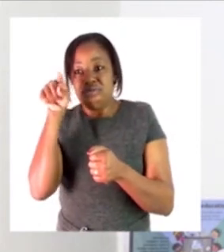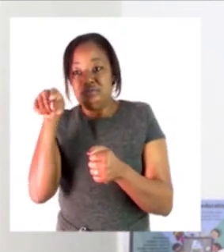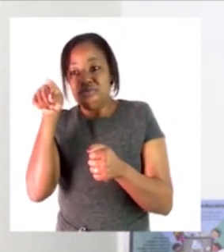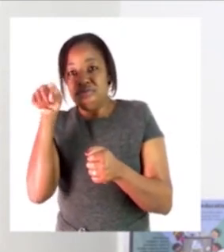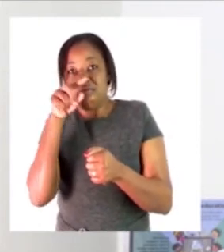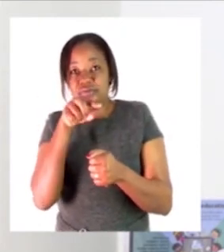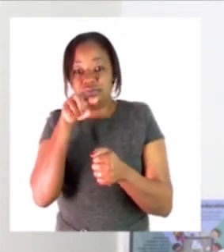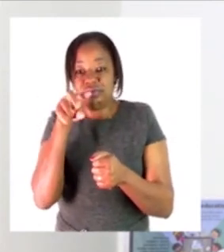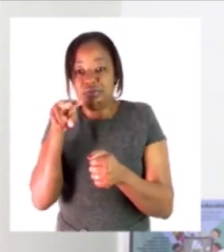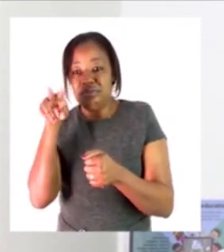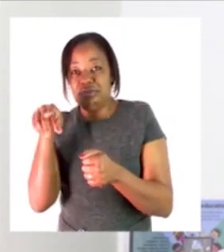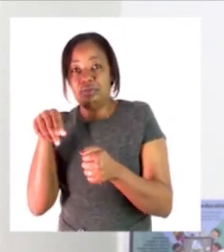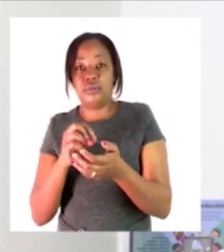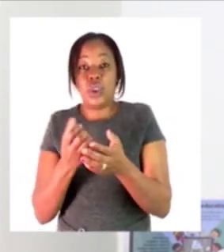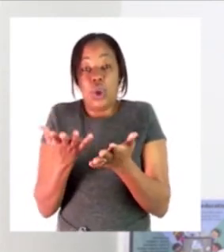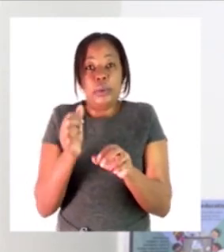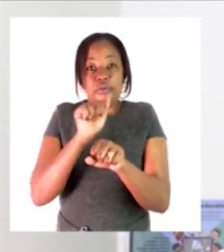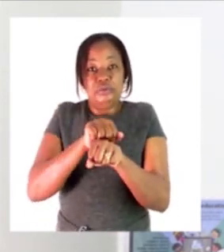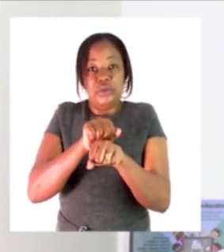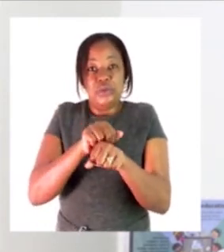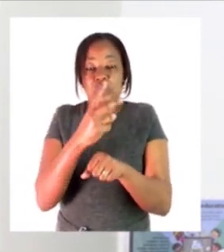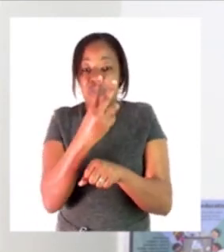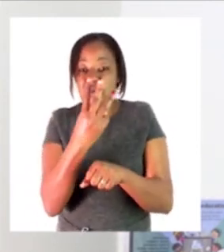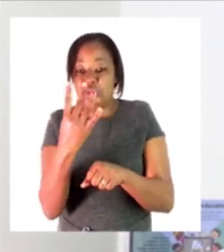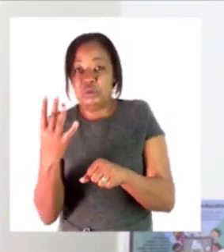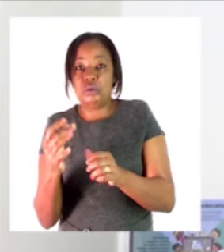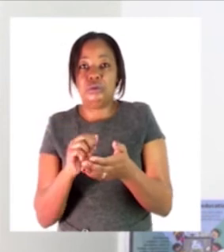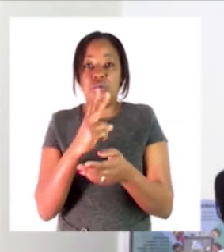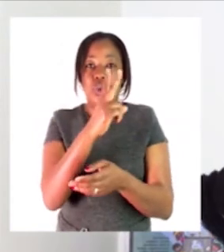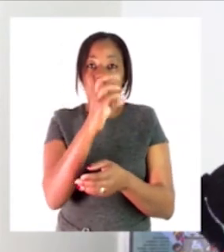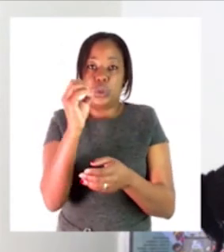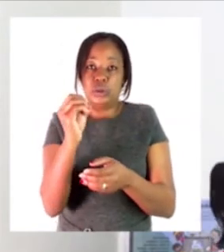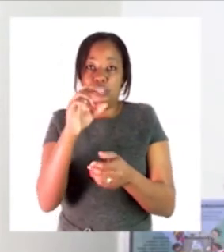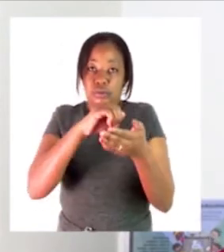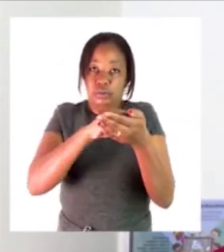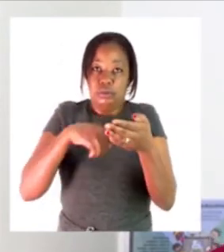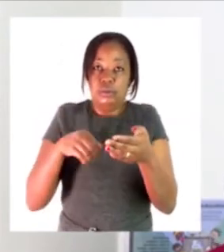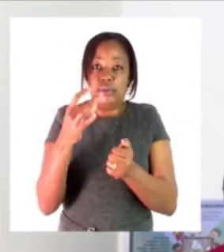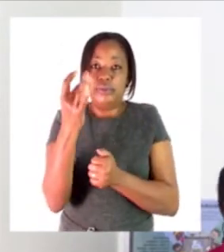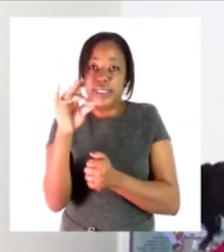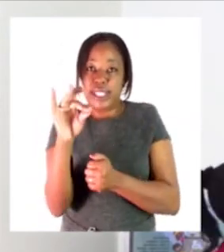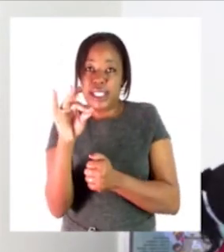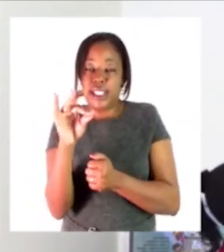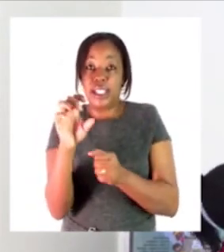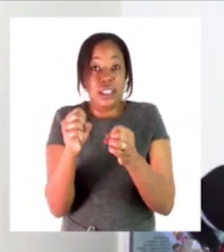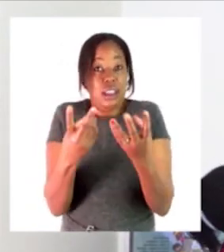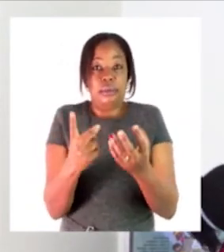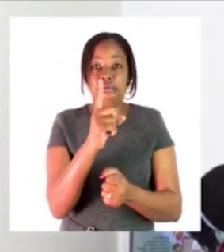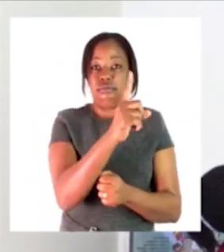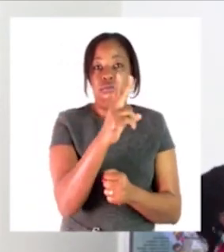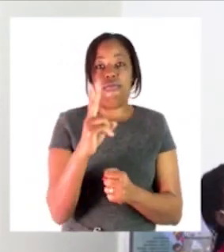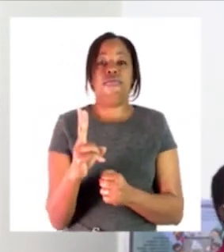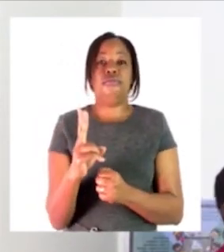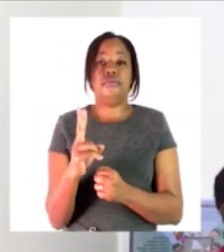12. That is how they got the 12. So this method is very easy, it's very simple,